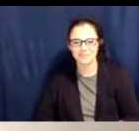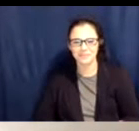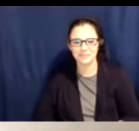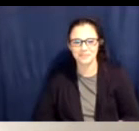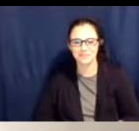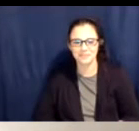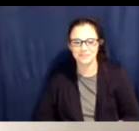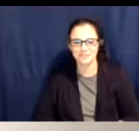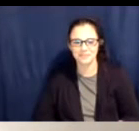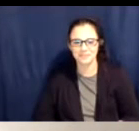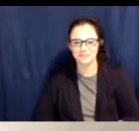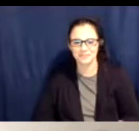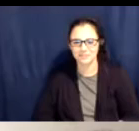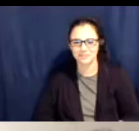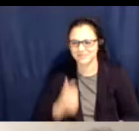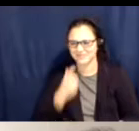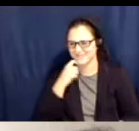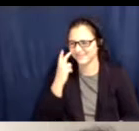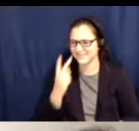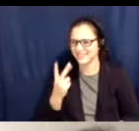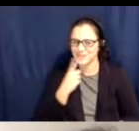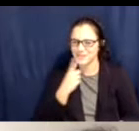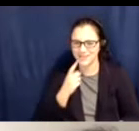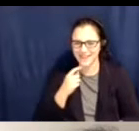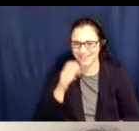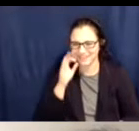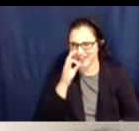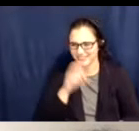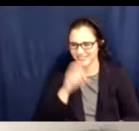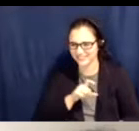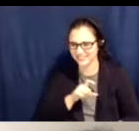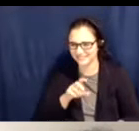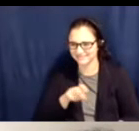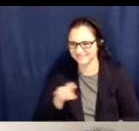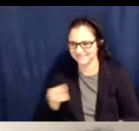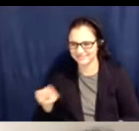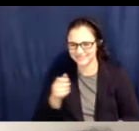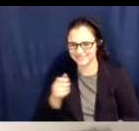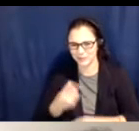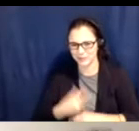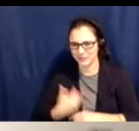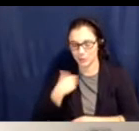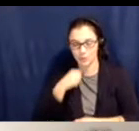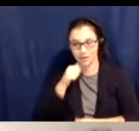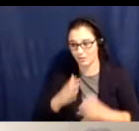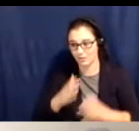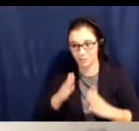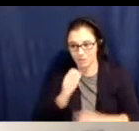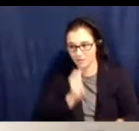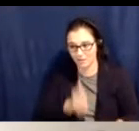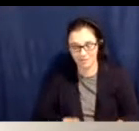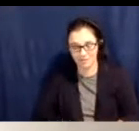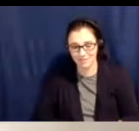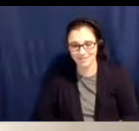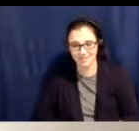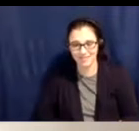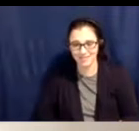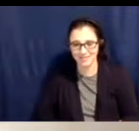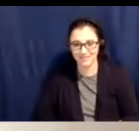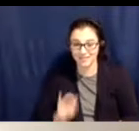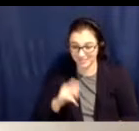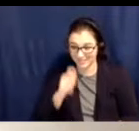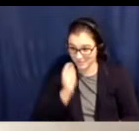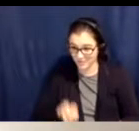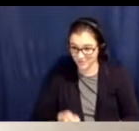I just saw a red fox go down the street the other day, and it was not robotic. Isn't that